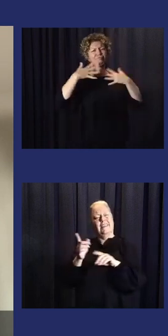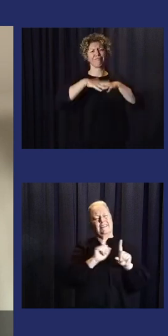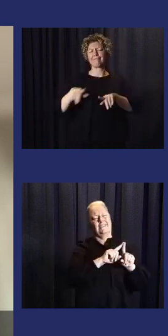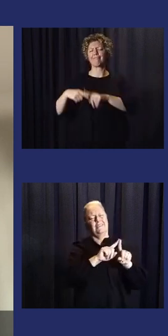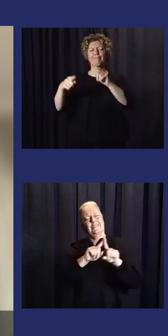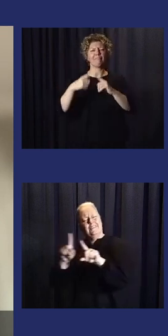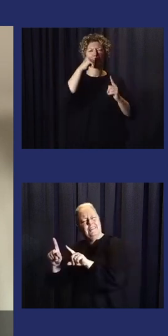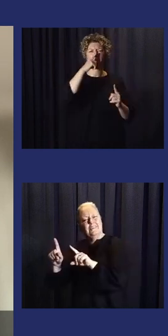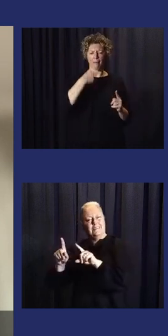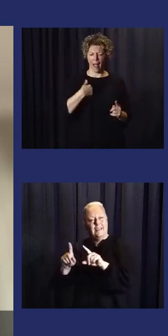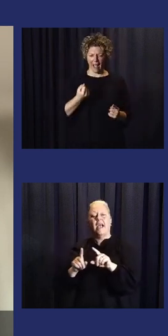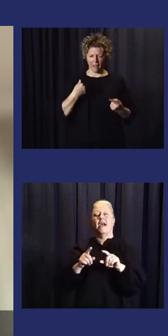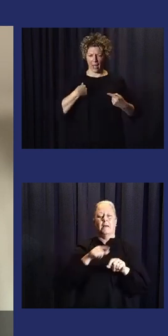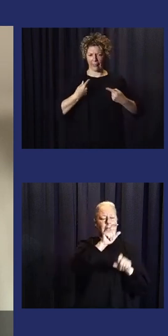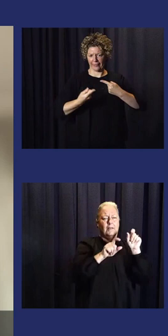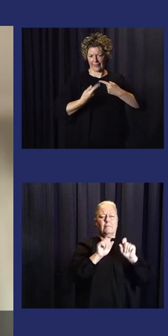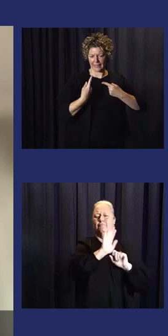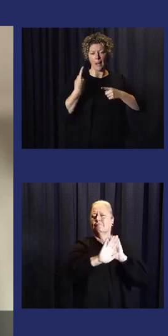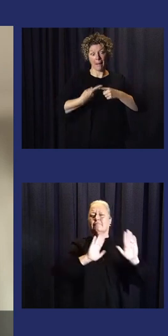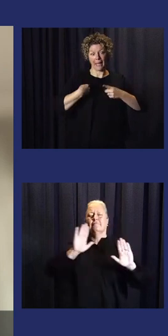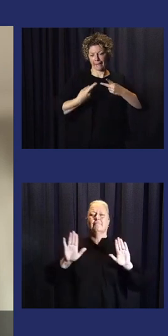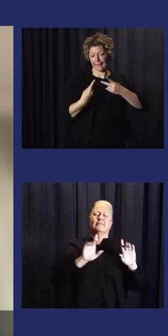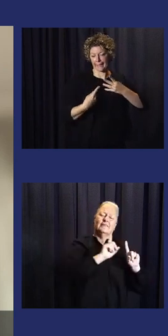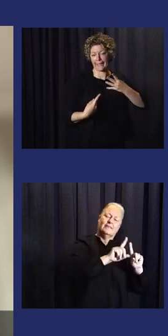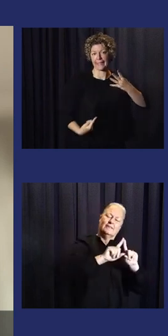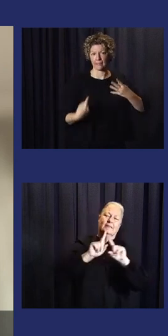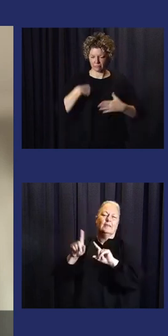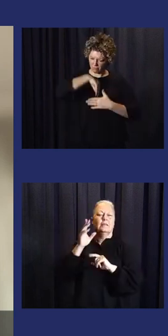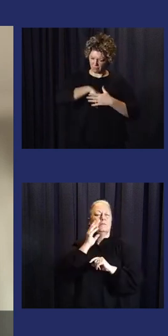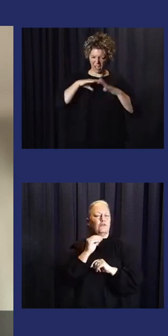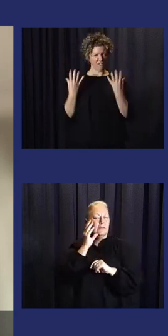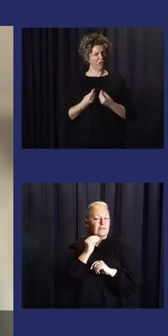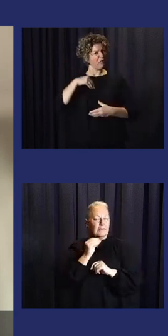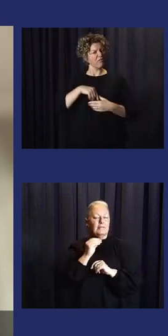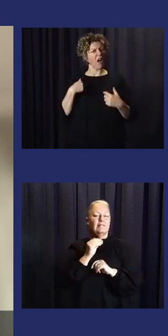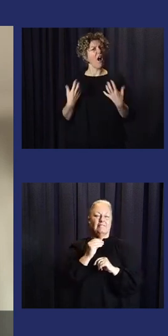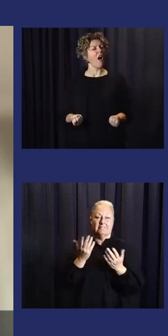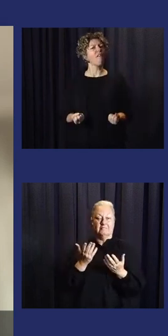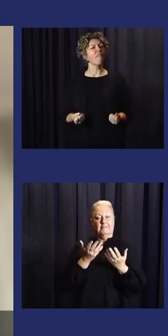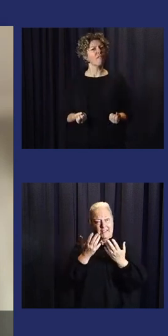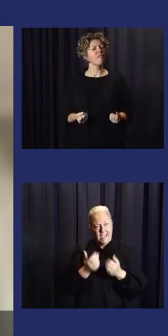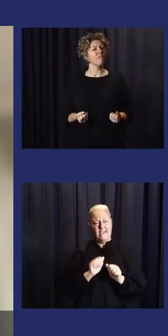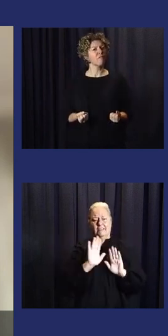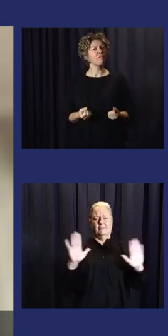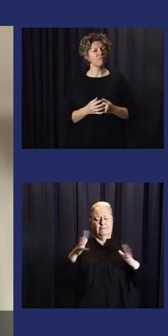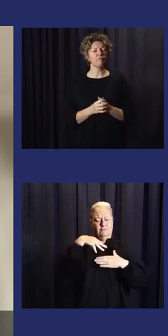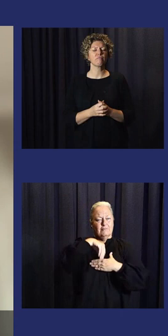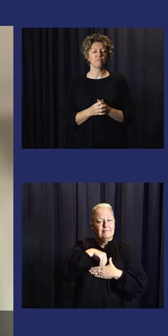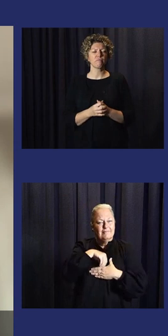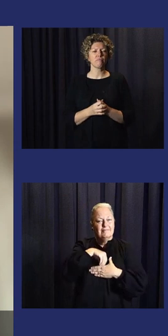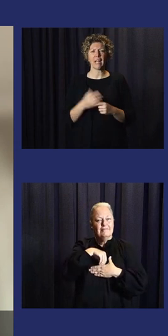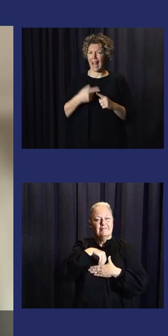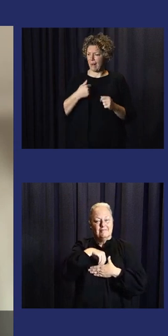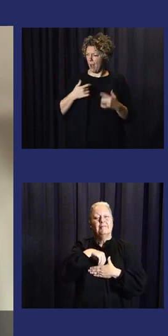layers of identities that people experience and have. that have, and the